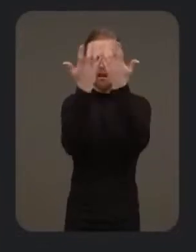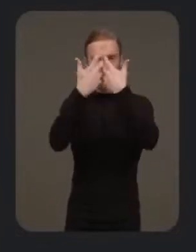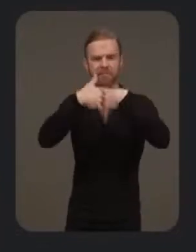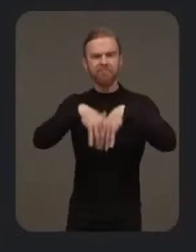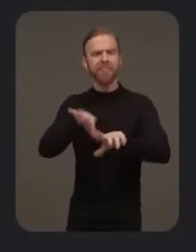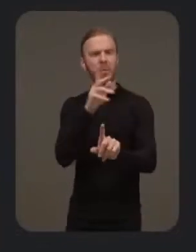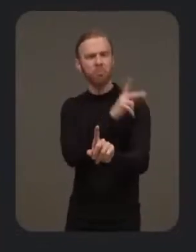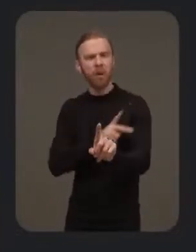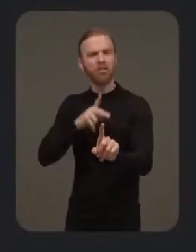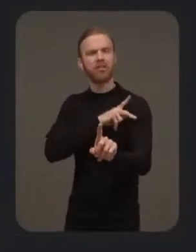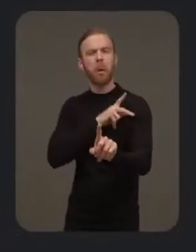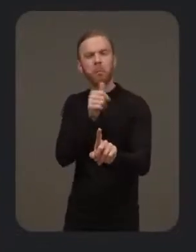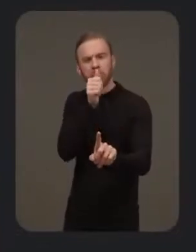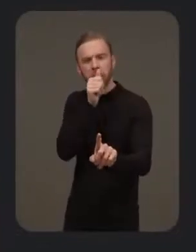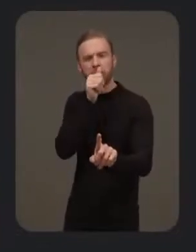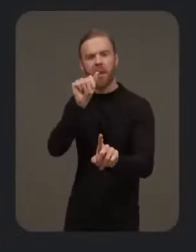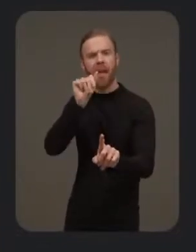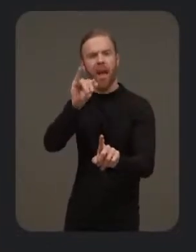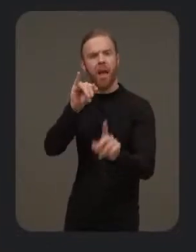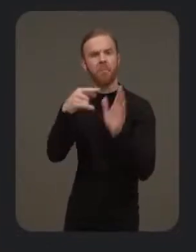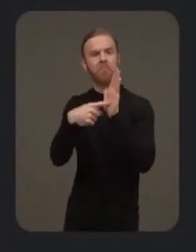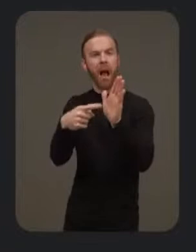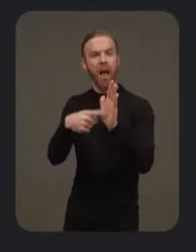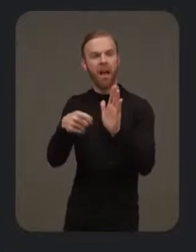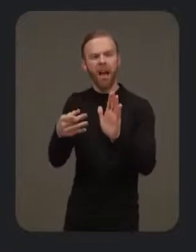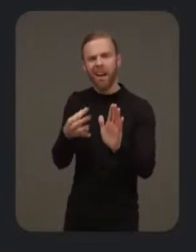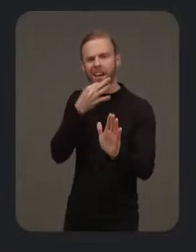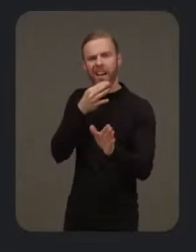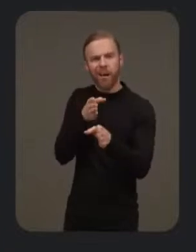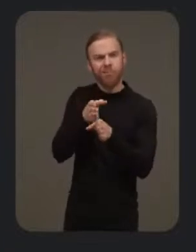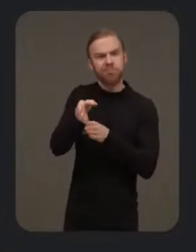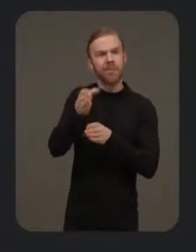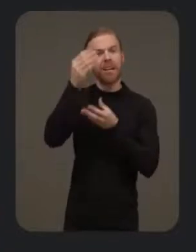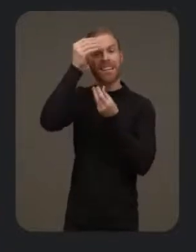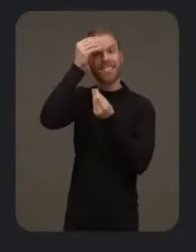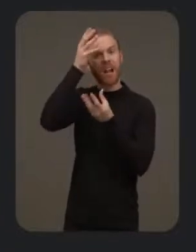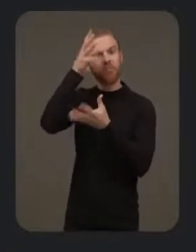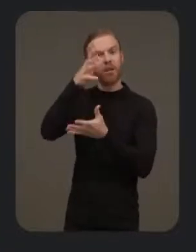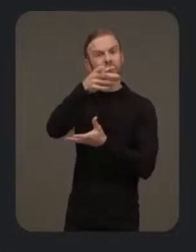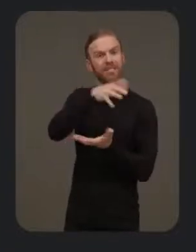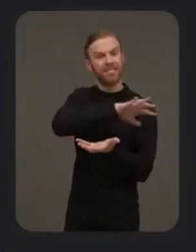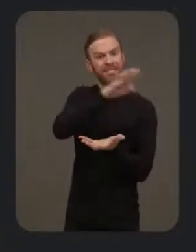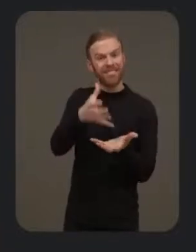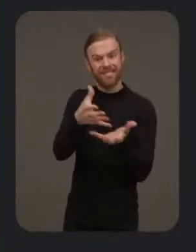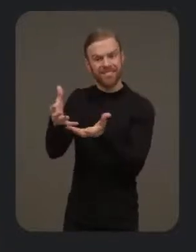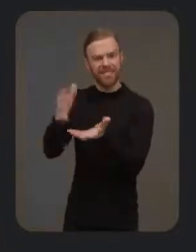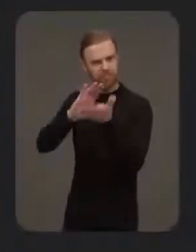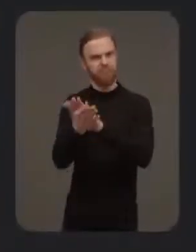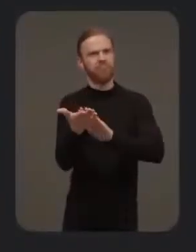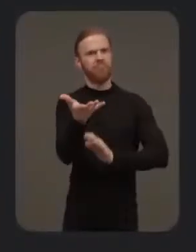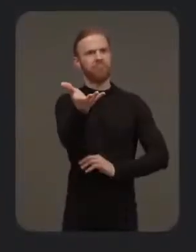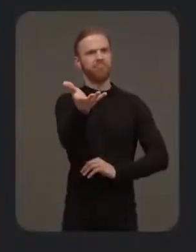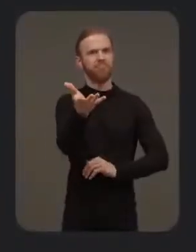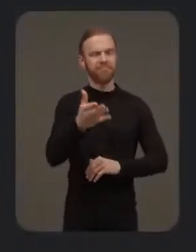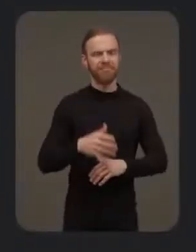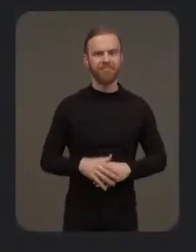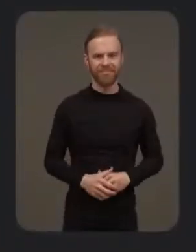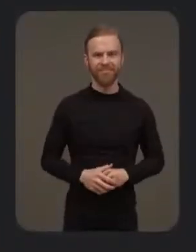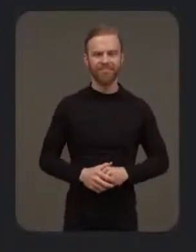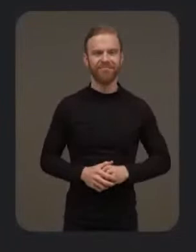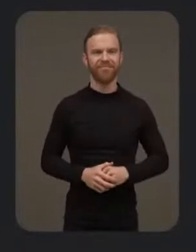creates a personalized and private AI model that has expertise in the information that you give